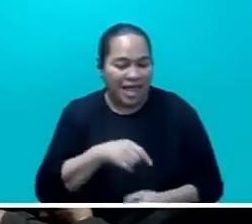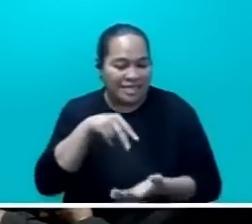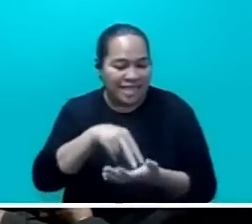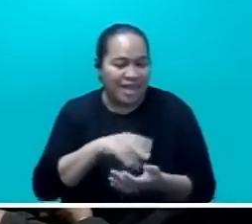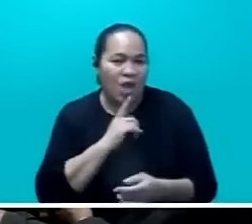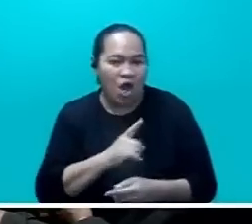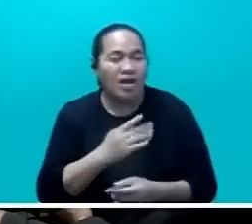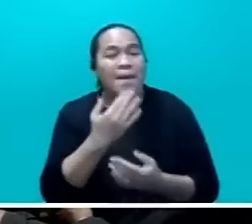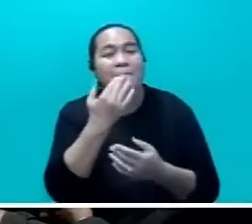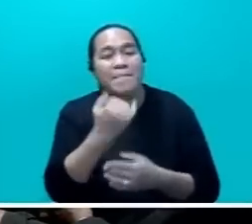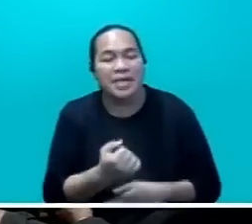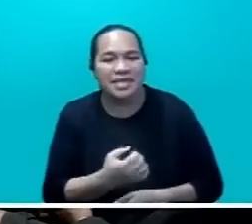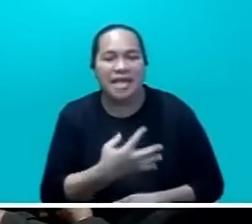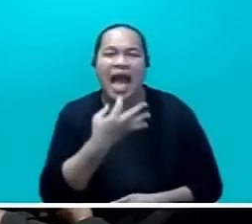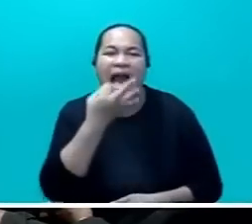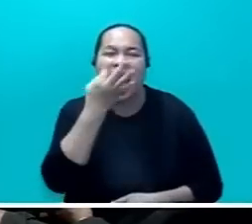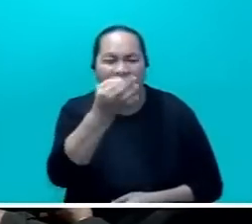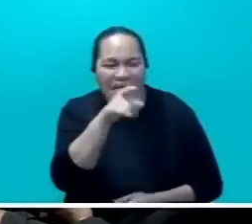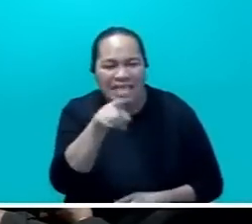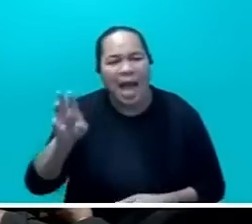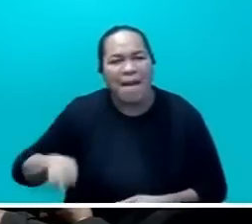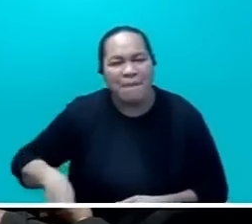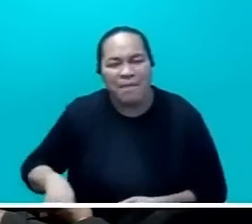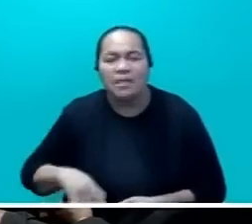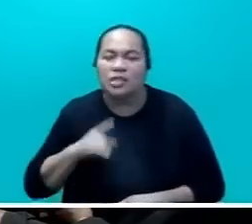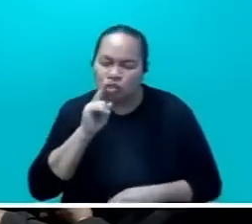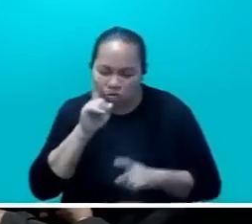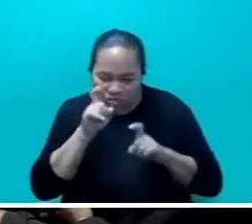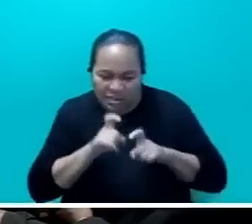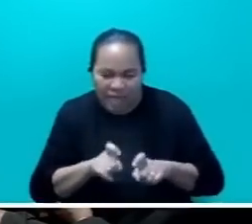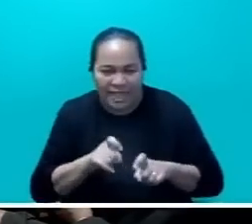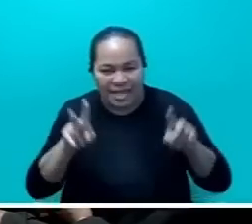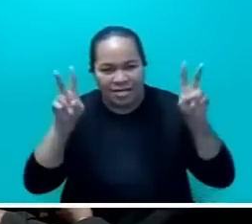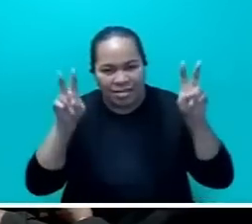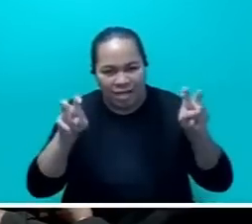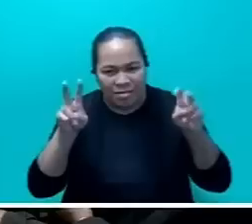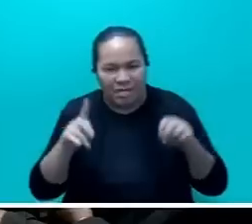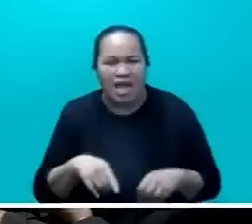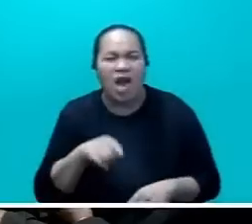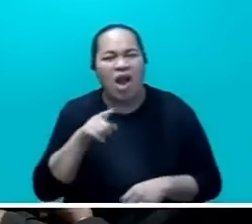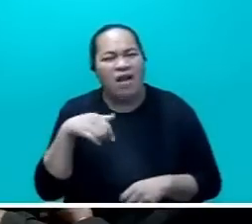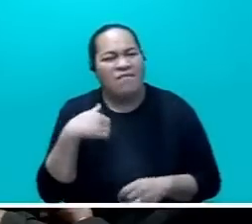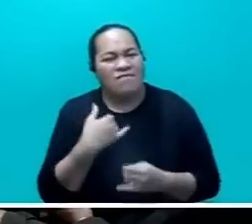orders, please ask the Honourable Member to stay relevant. He's absolutely as